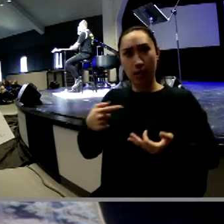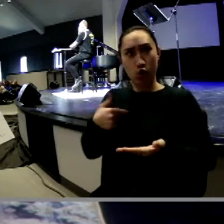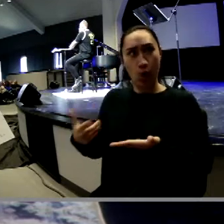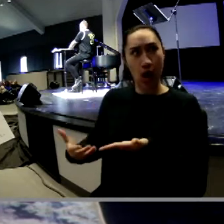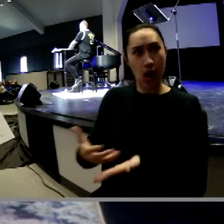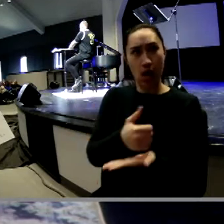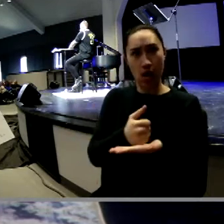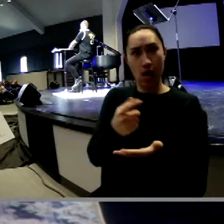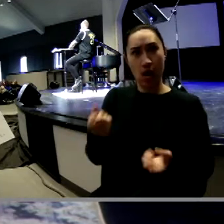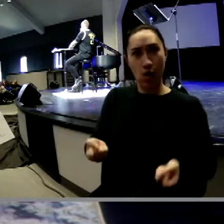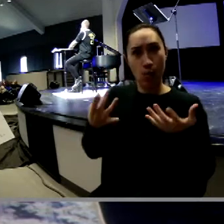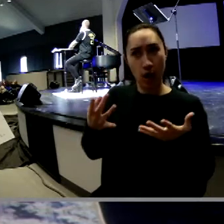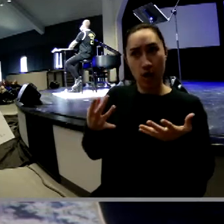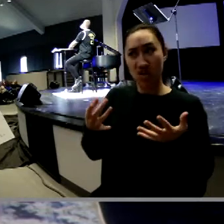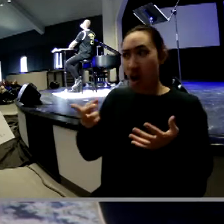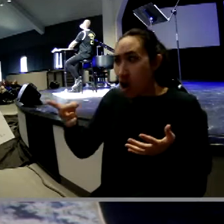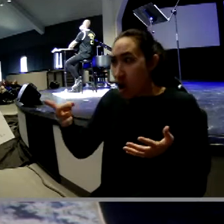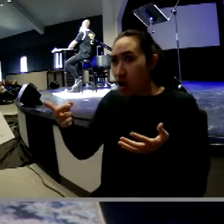Let's go back through this